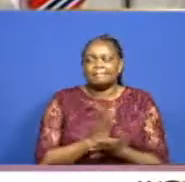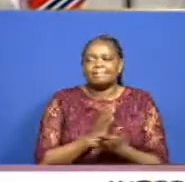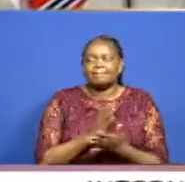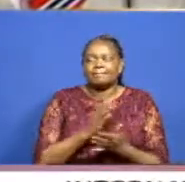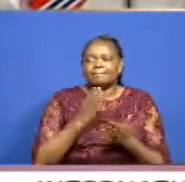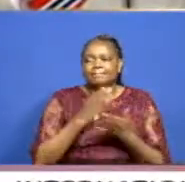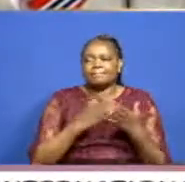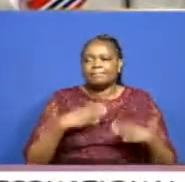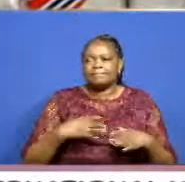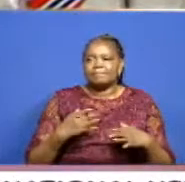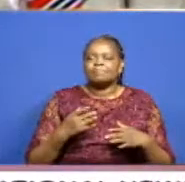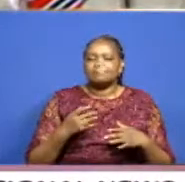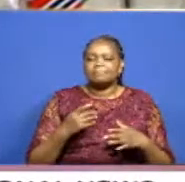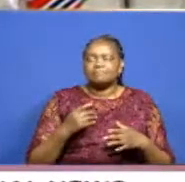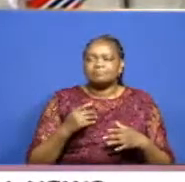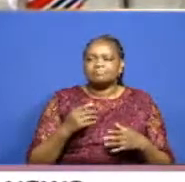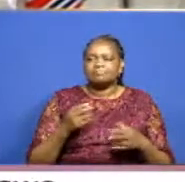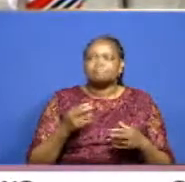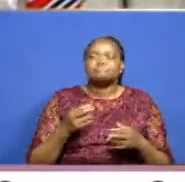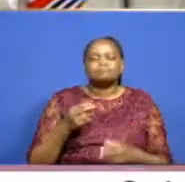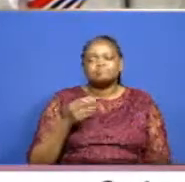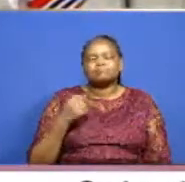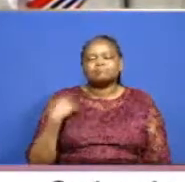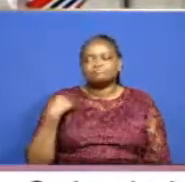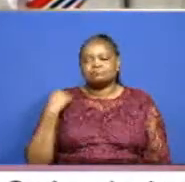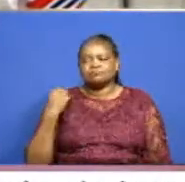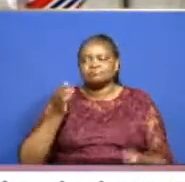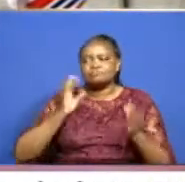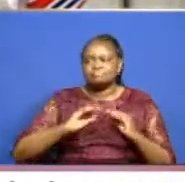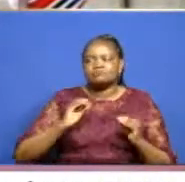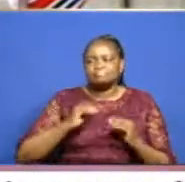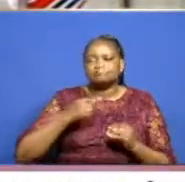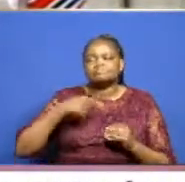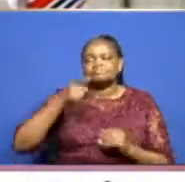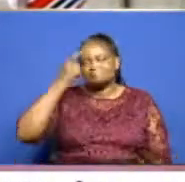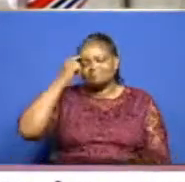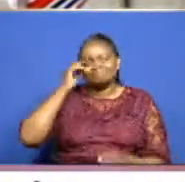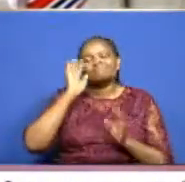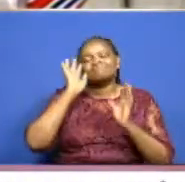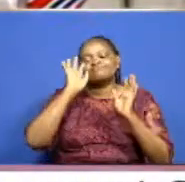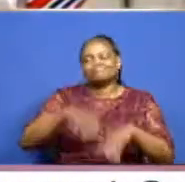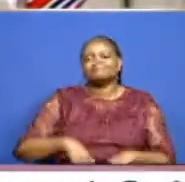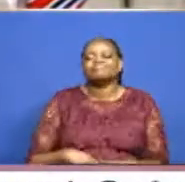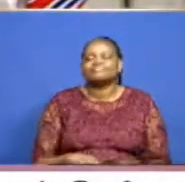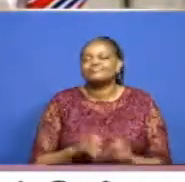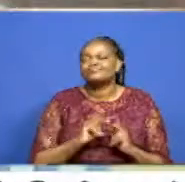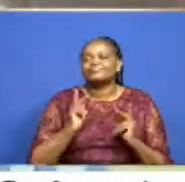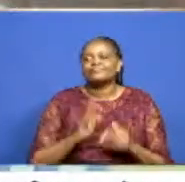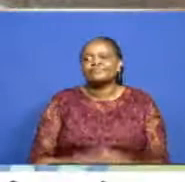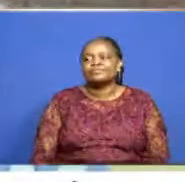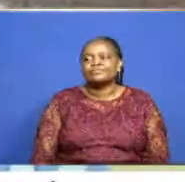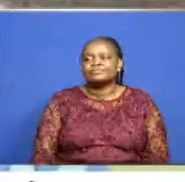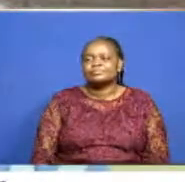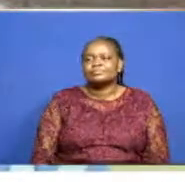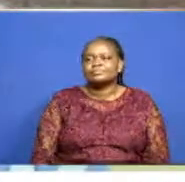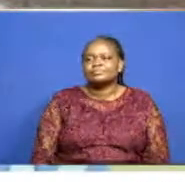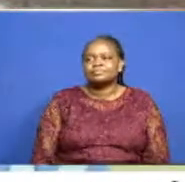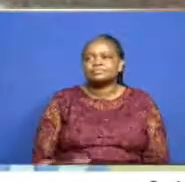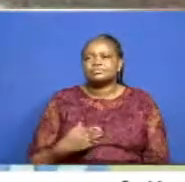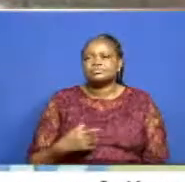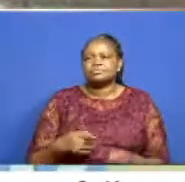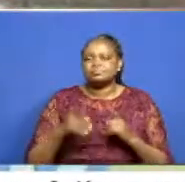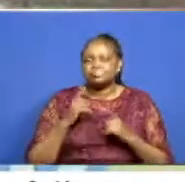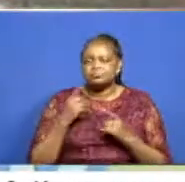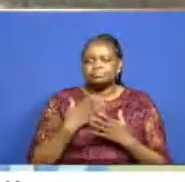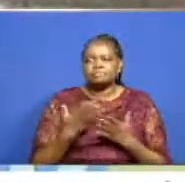think. All right. So we want to move this conversation to something that has also been a